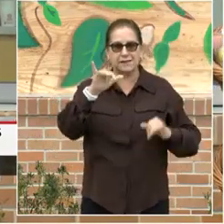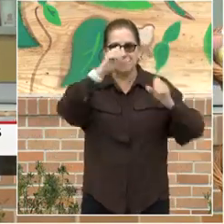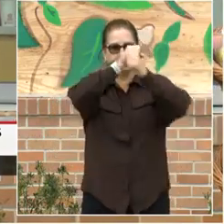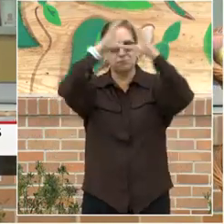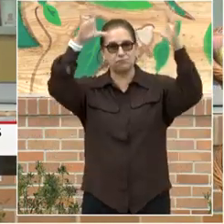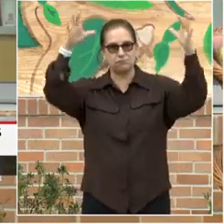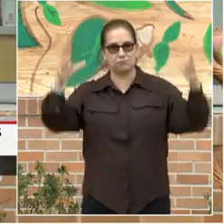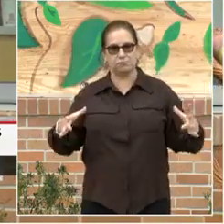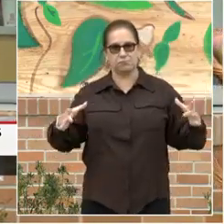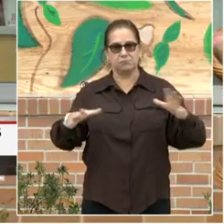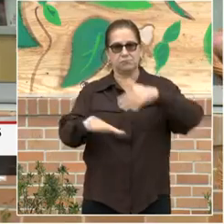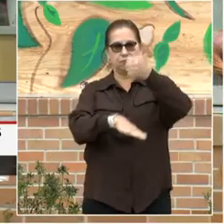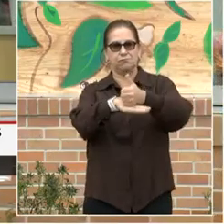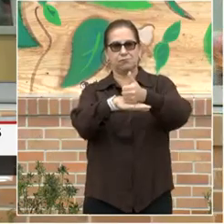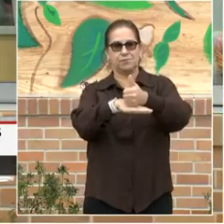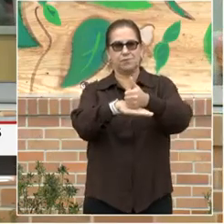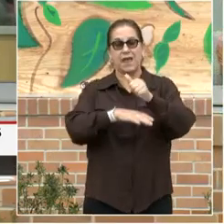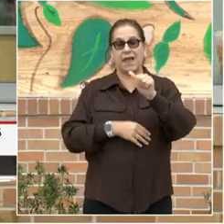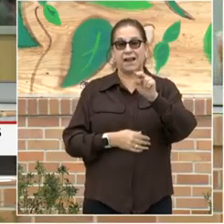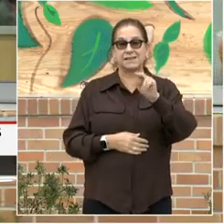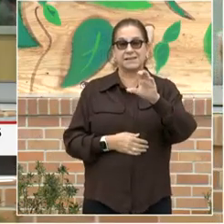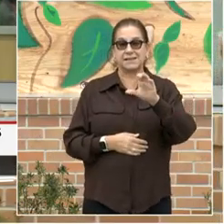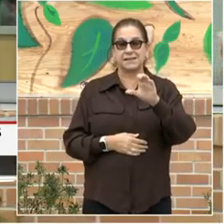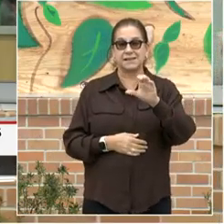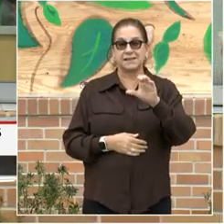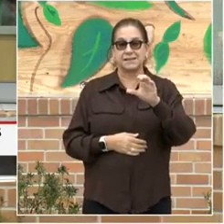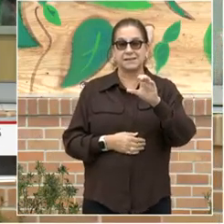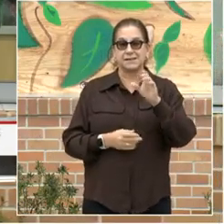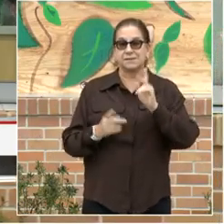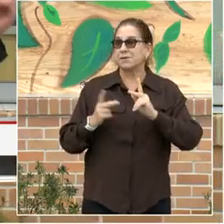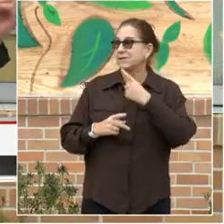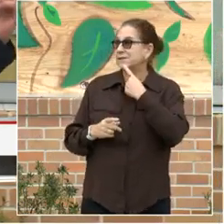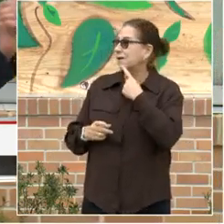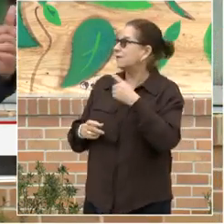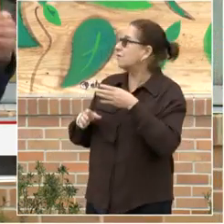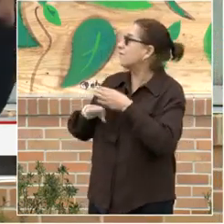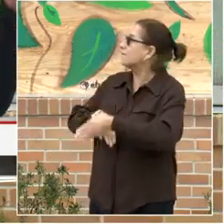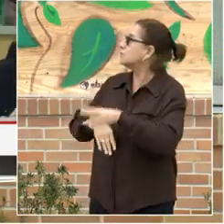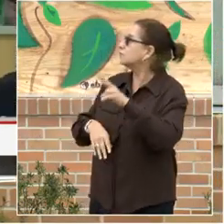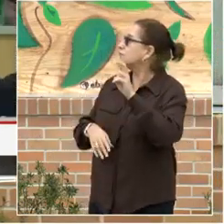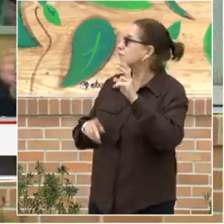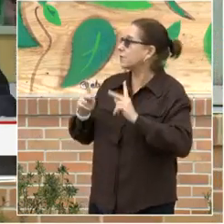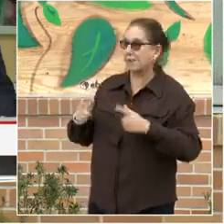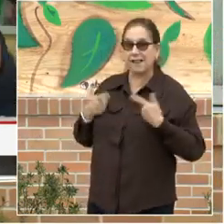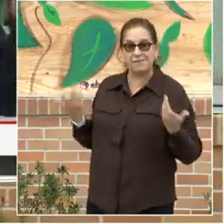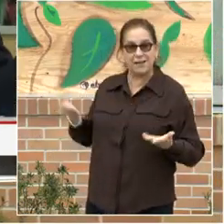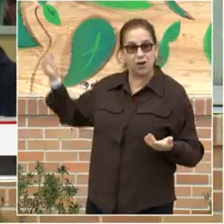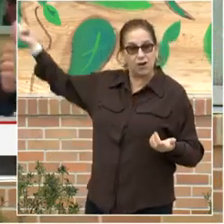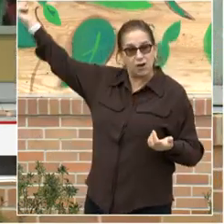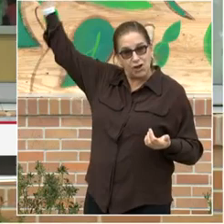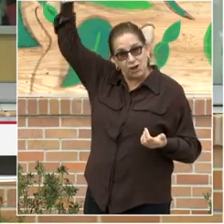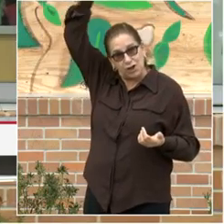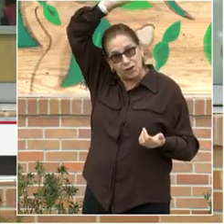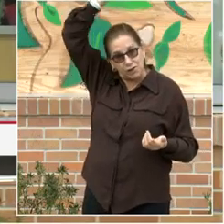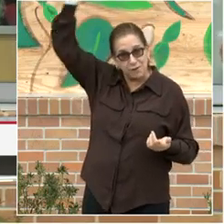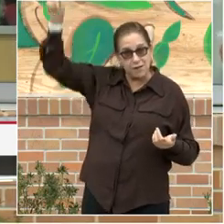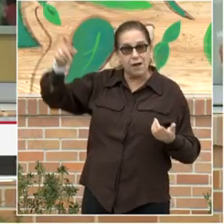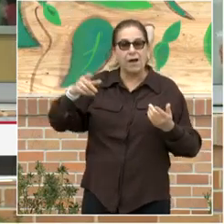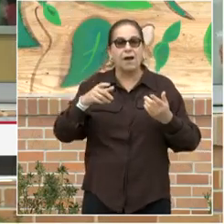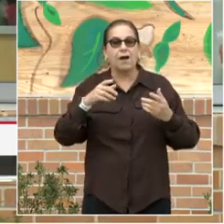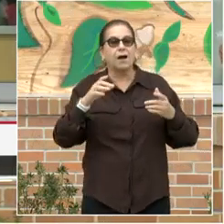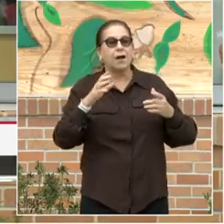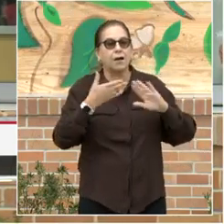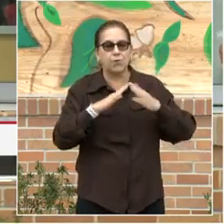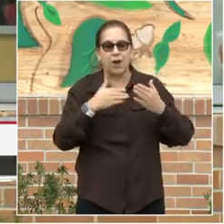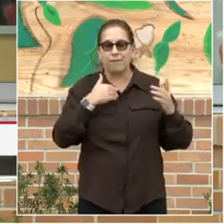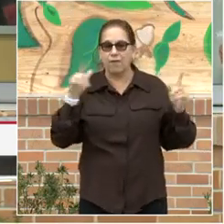ANCAD, over 200 residents here at South Cap, as well as Community of Hope, the Bellevue Library, Trinity Plaza, Secrets